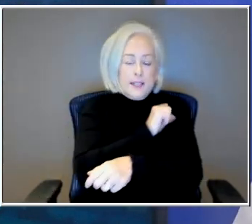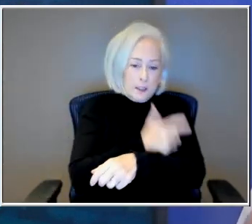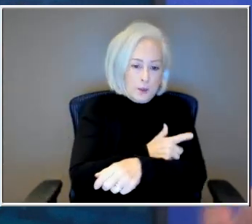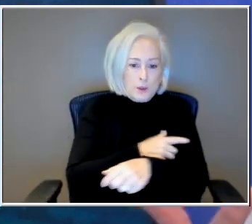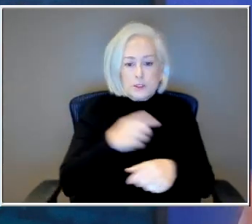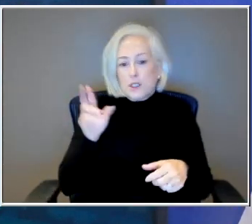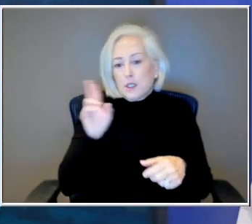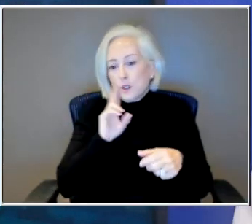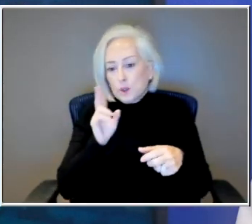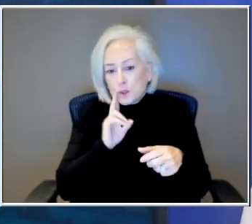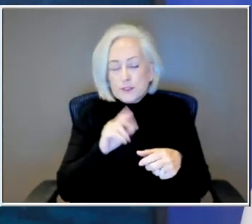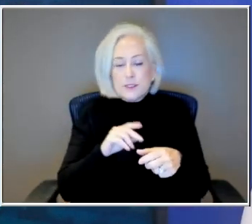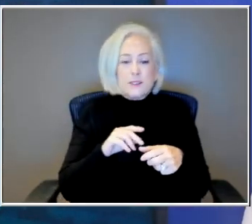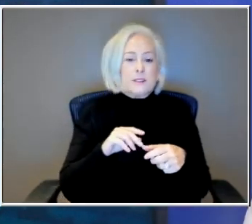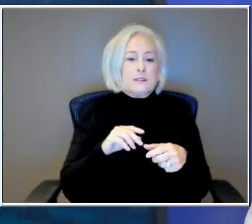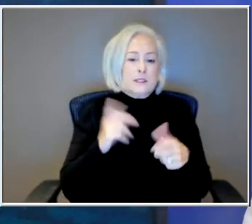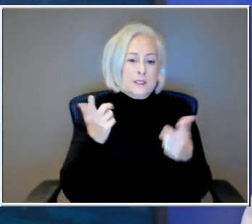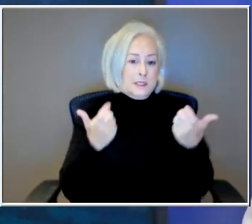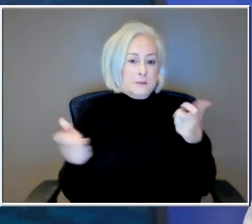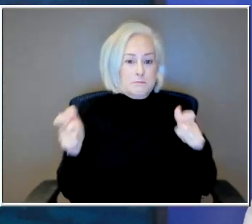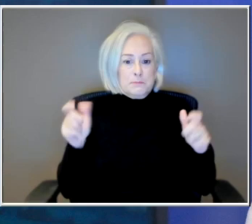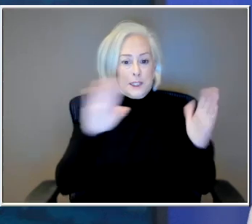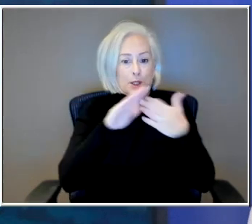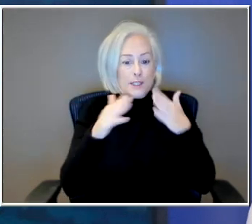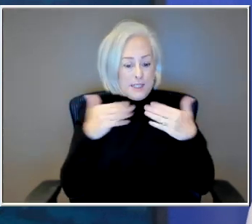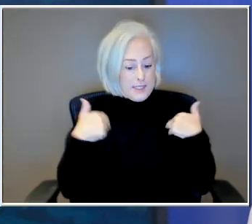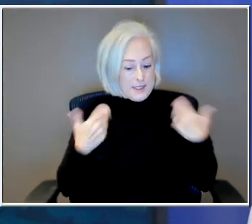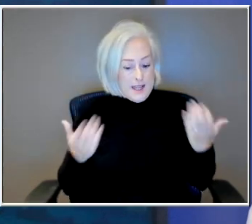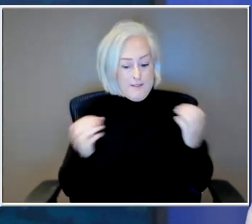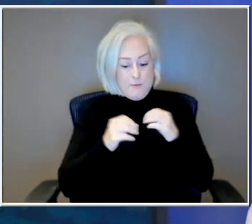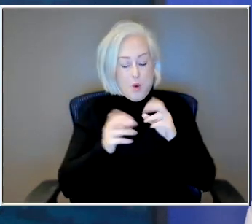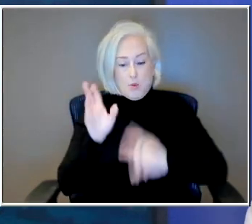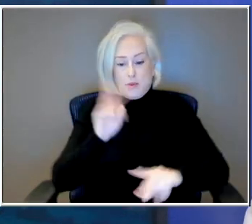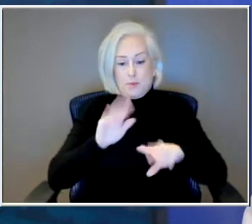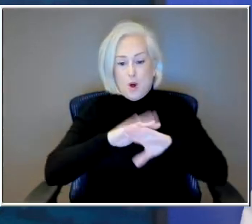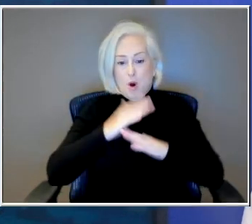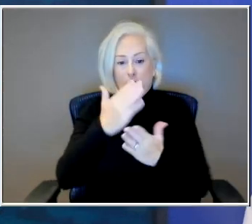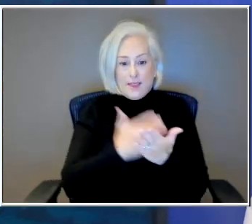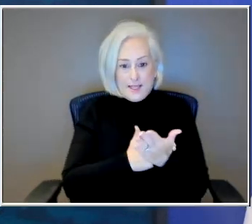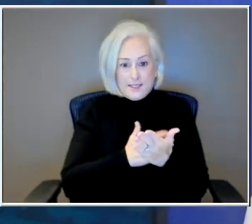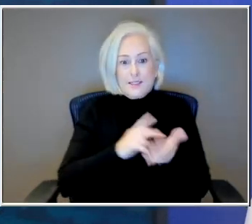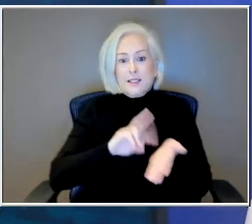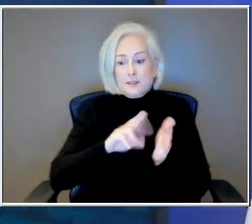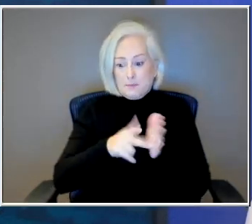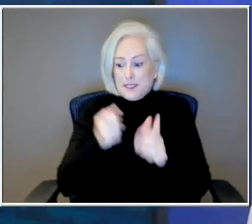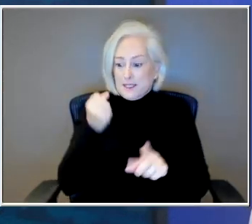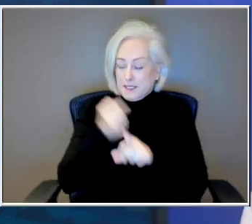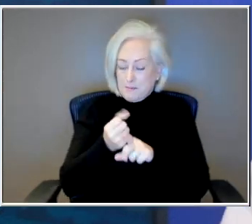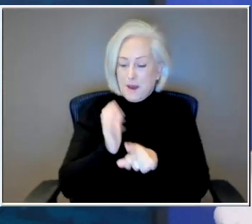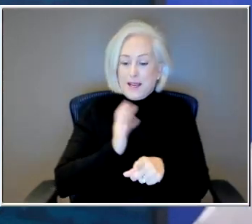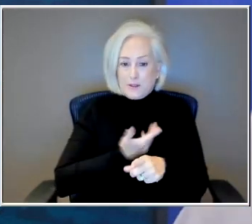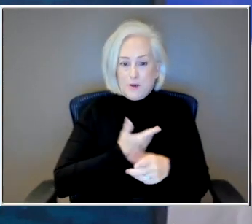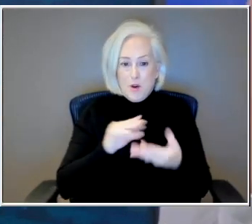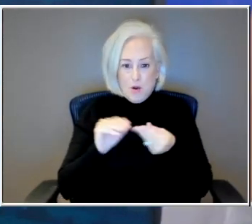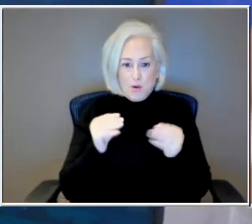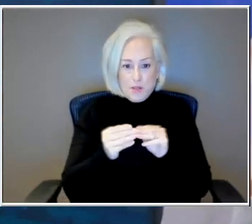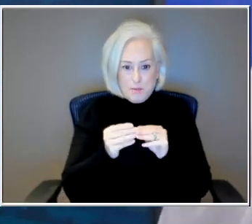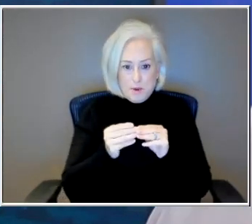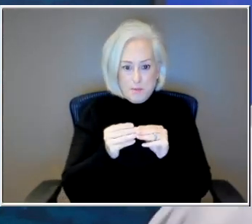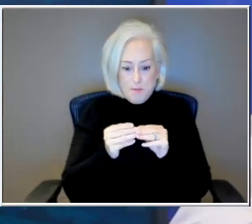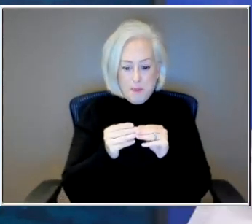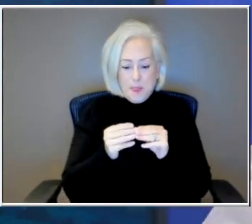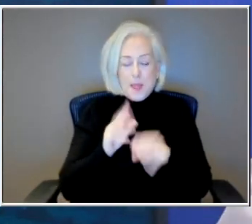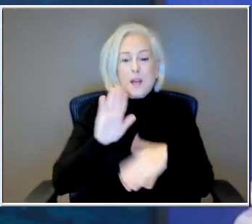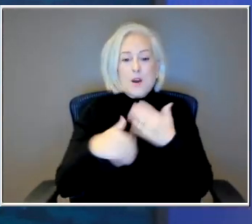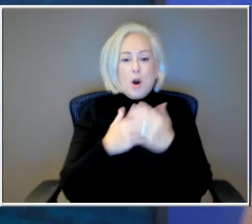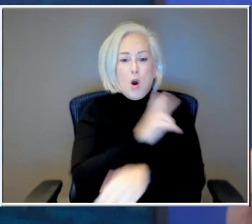the bigger cities have more people on their list, and so that impacted our number. And I think all the patients are now sick. It's